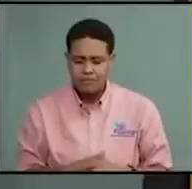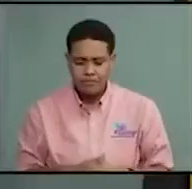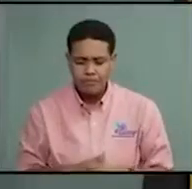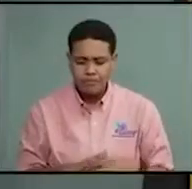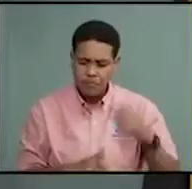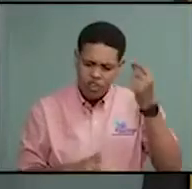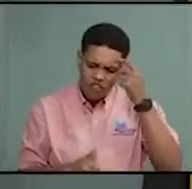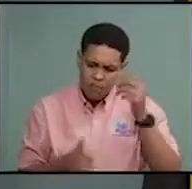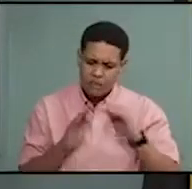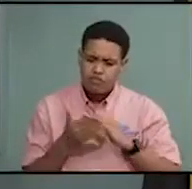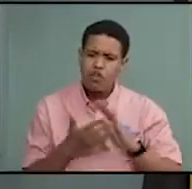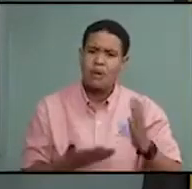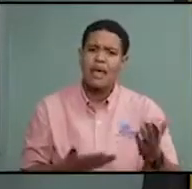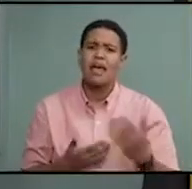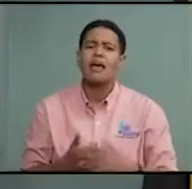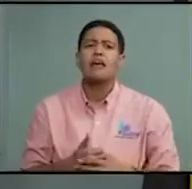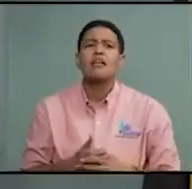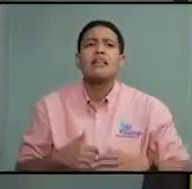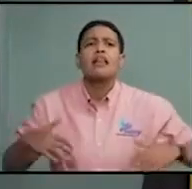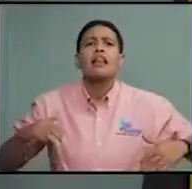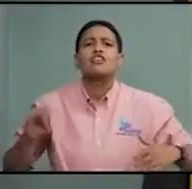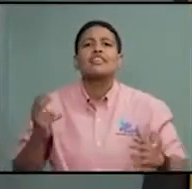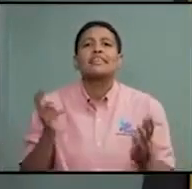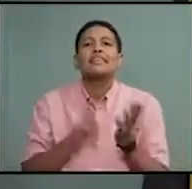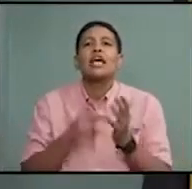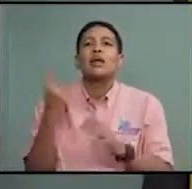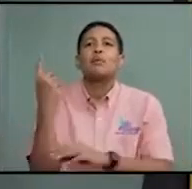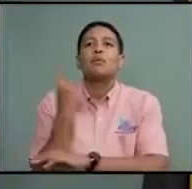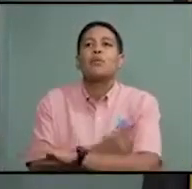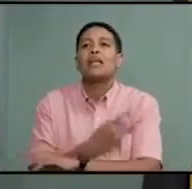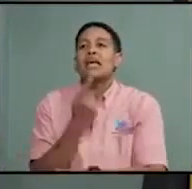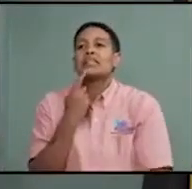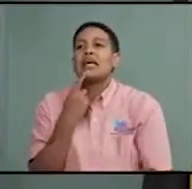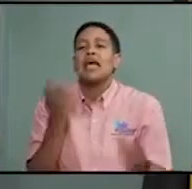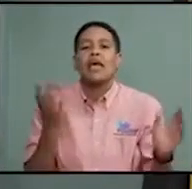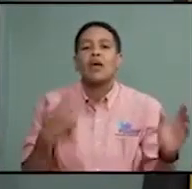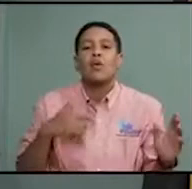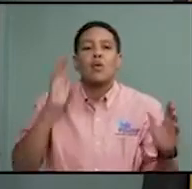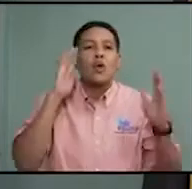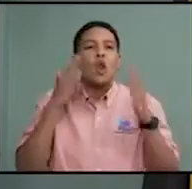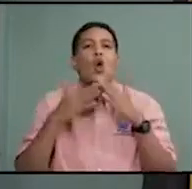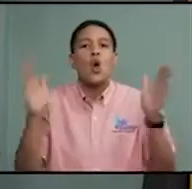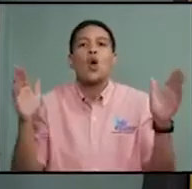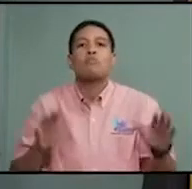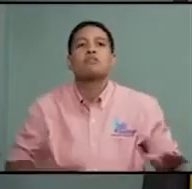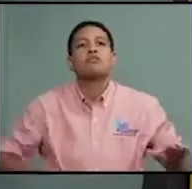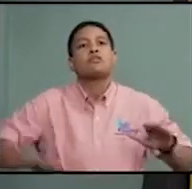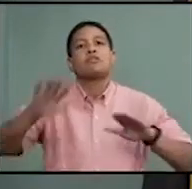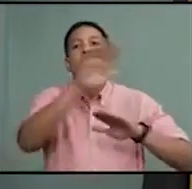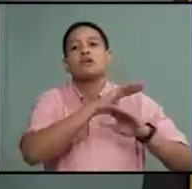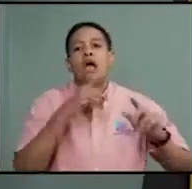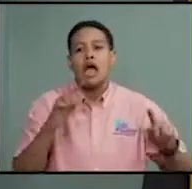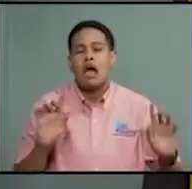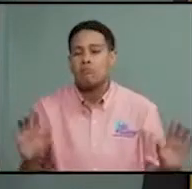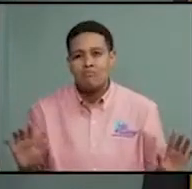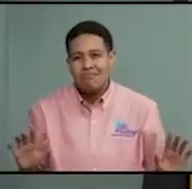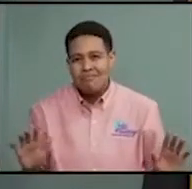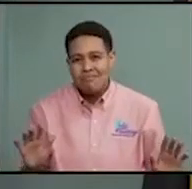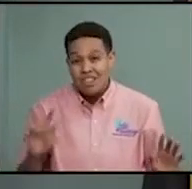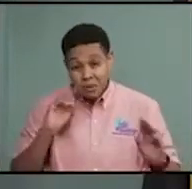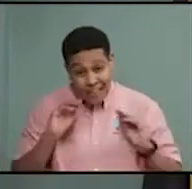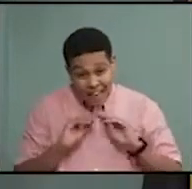Government of Jamaica, did not just get up one day and say, we're going to open up the borders. Let's be